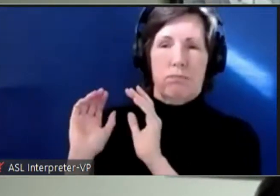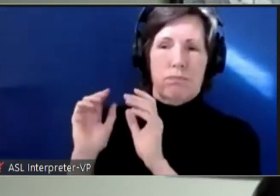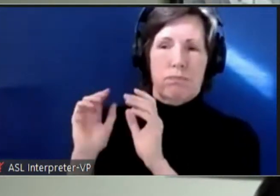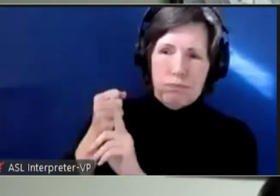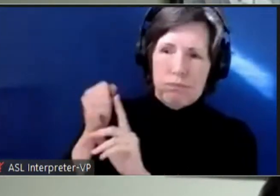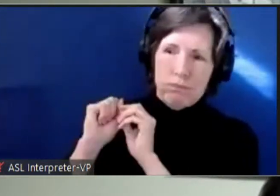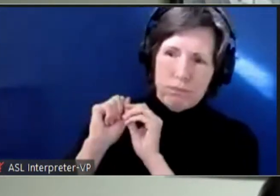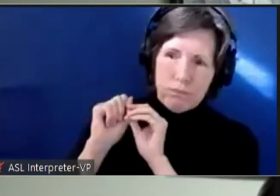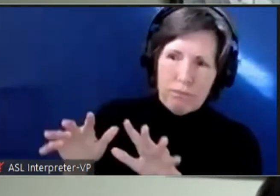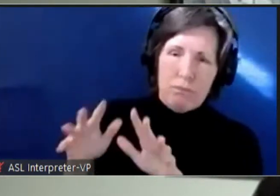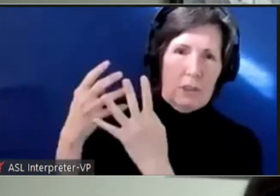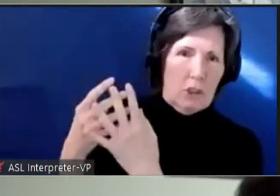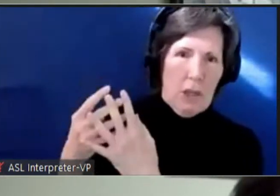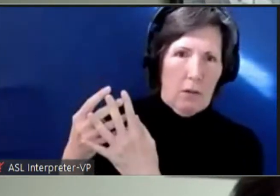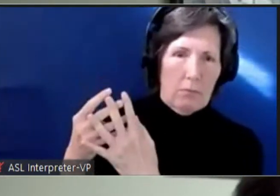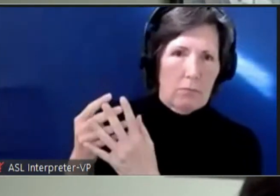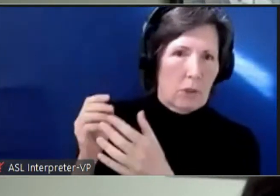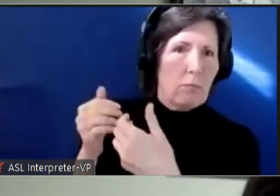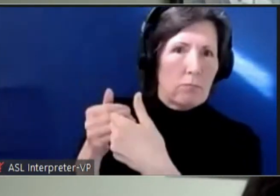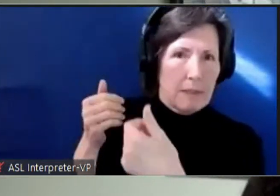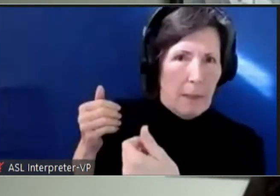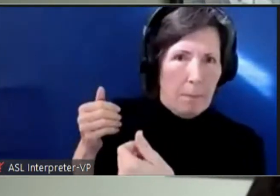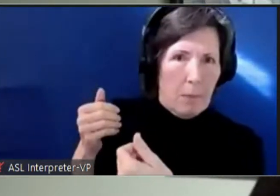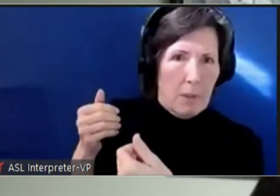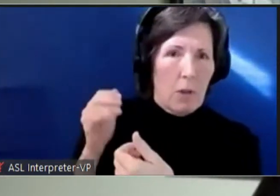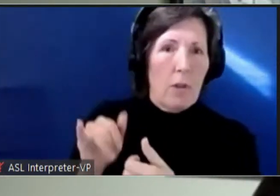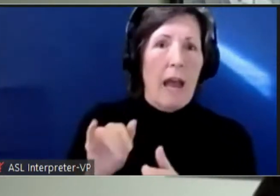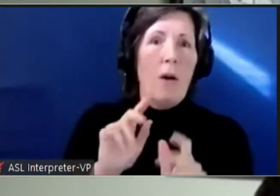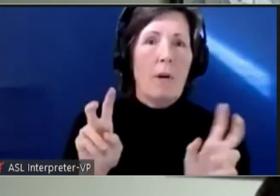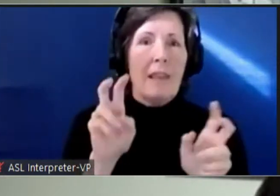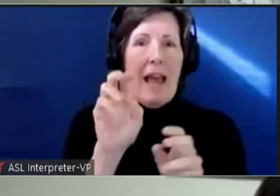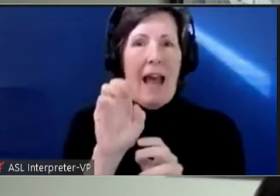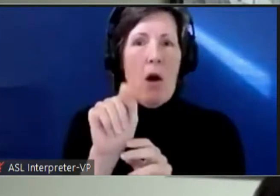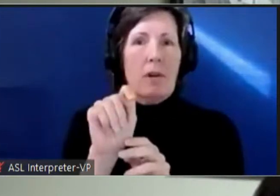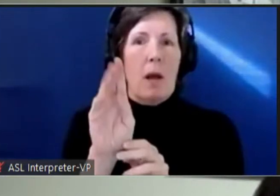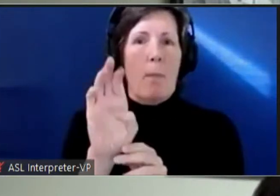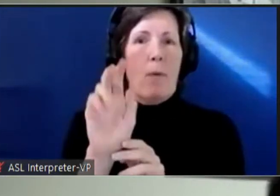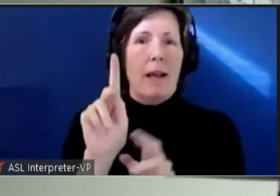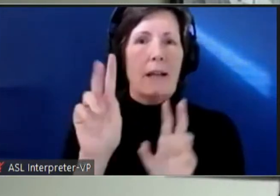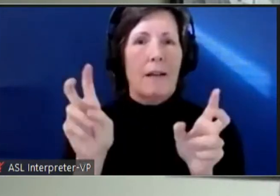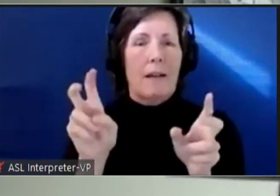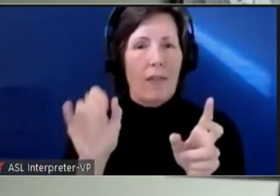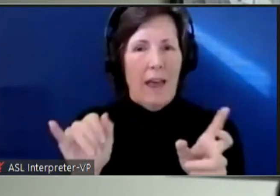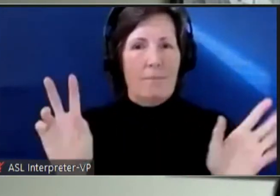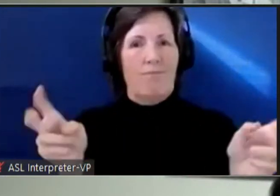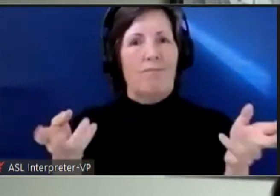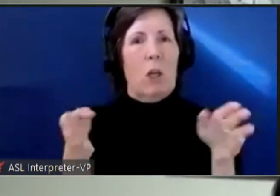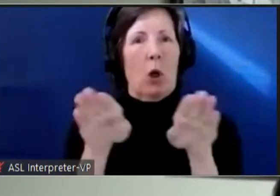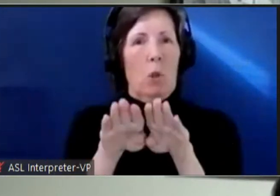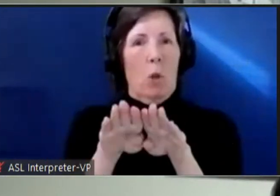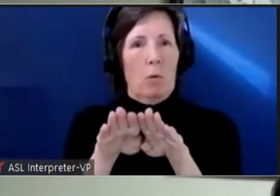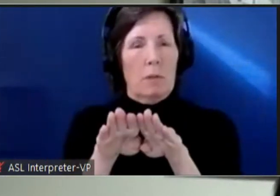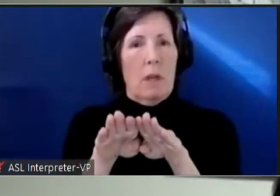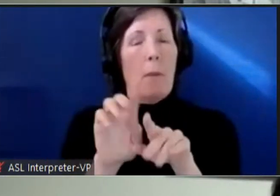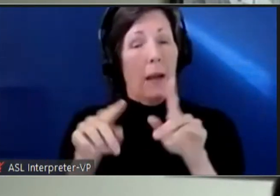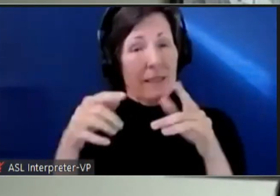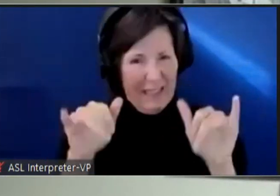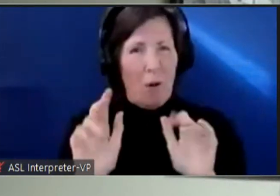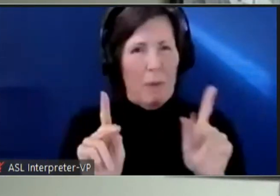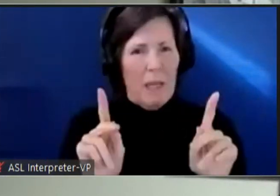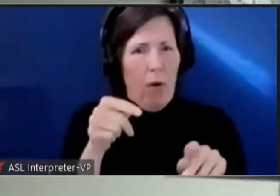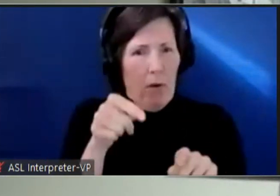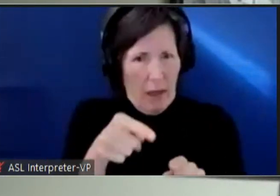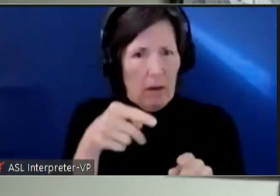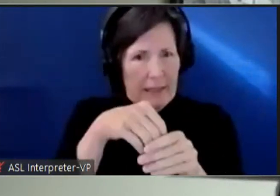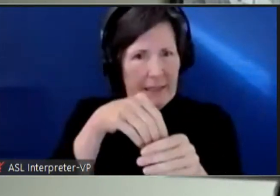are part of the outbreak. And so the outbreak is considered closed, but there are still people in the jail who were